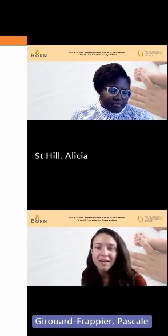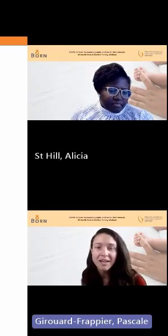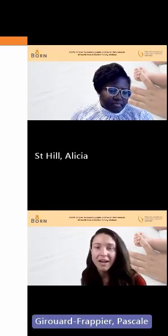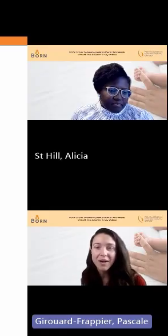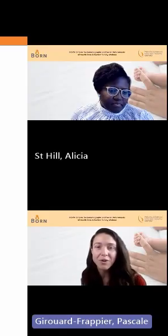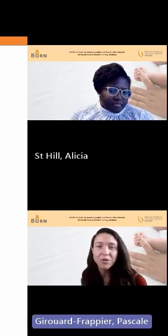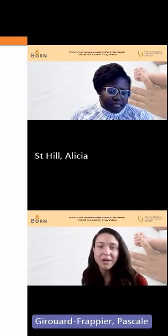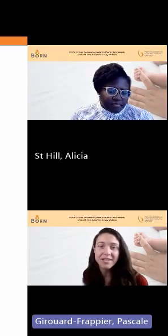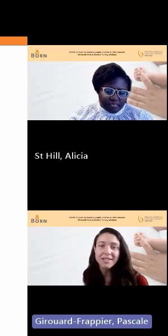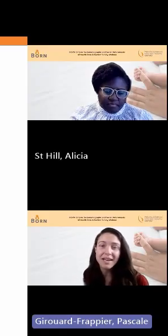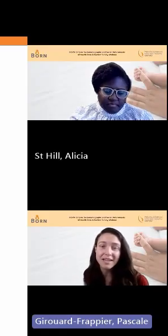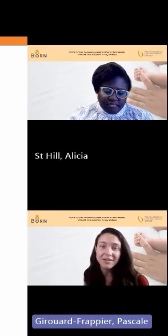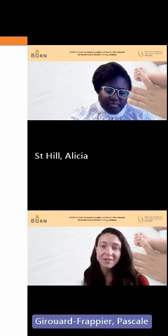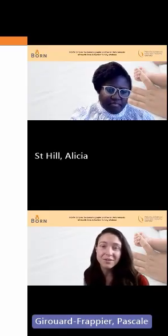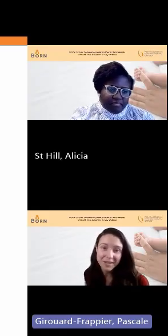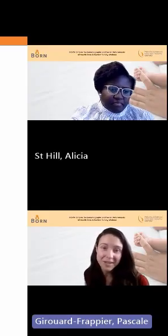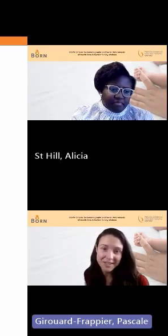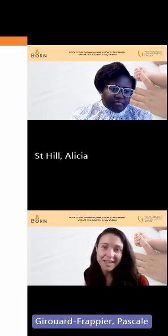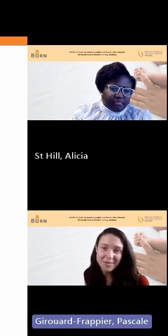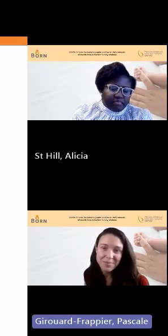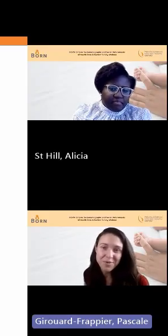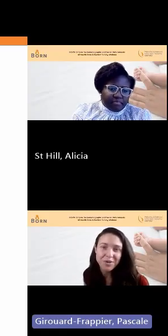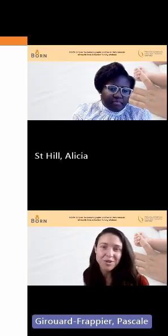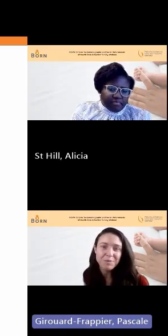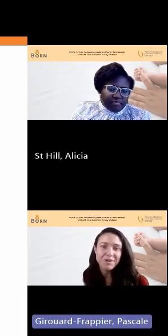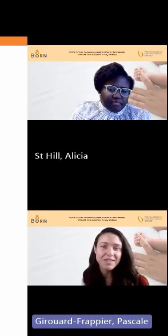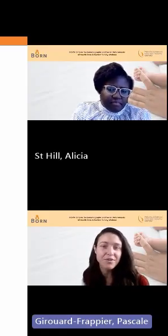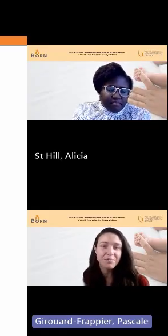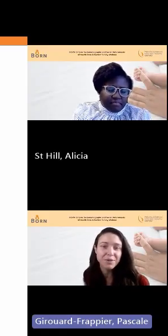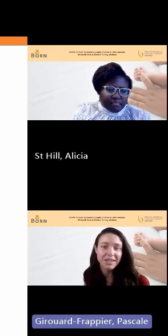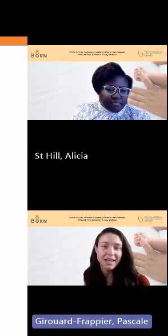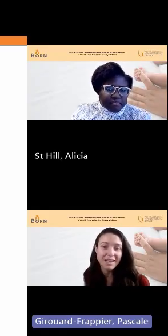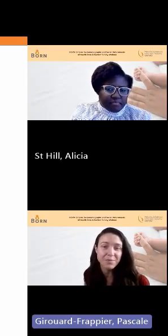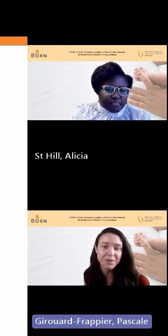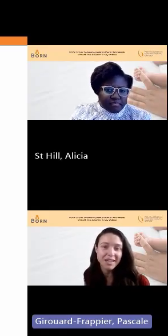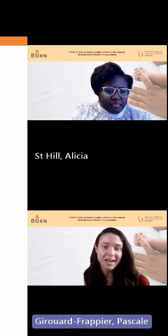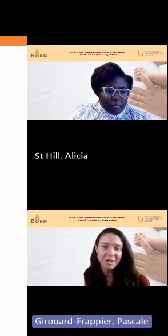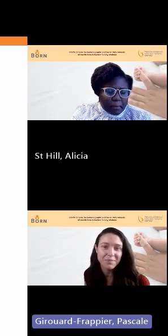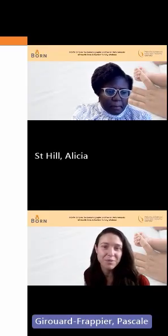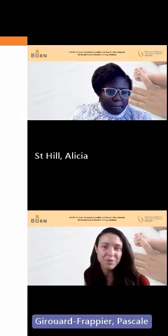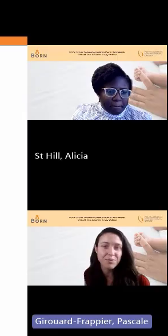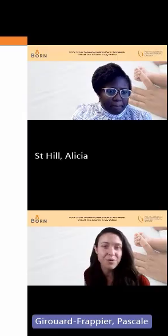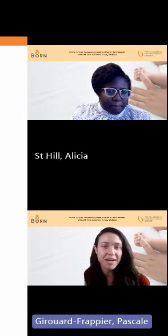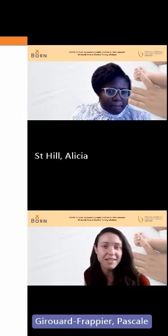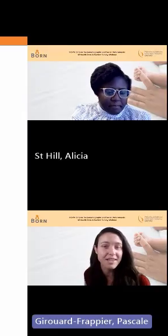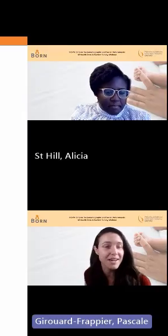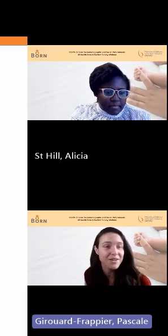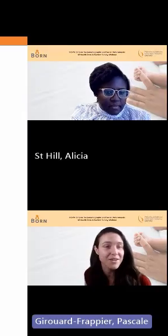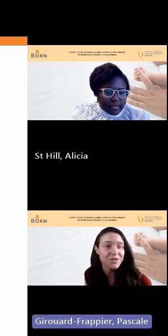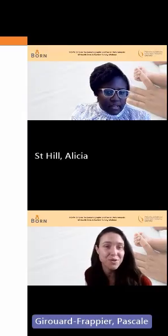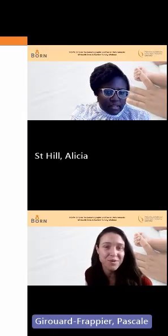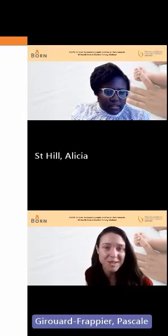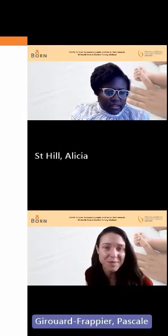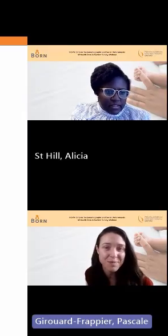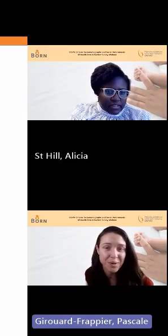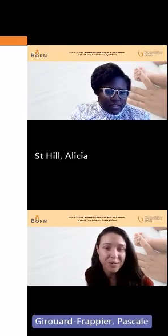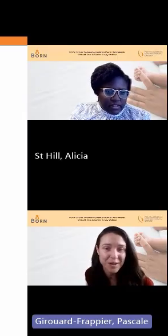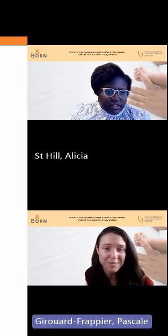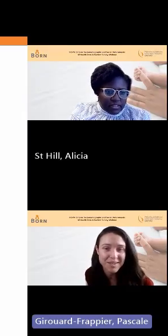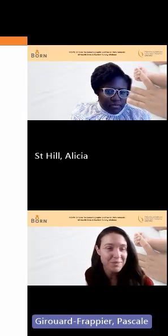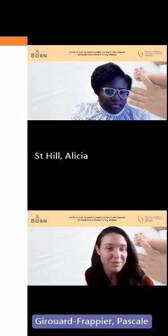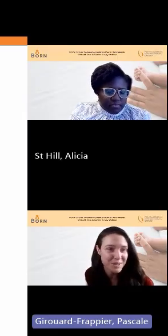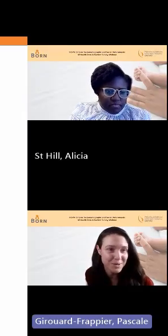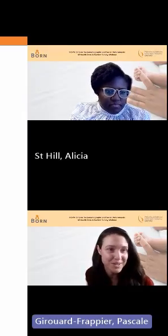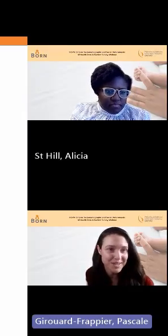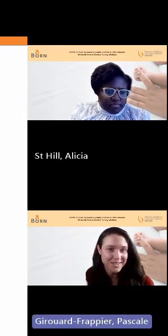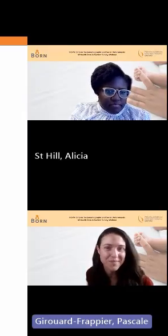family who face and improve their experience of birthing and birthing outcome through free access to care, services,